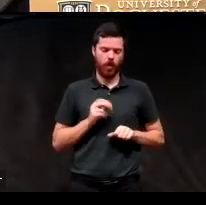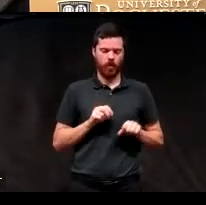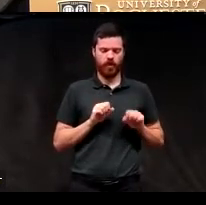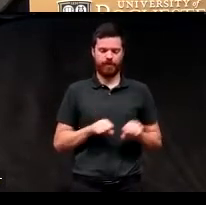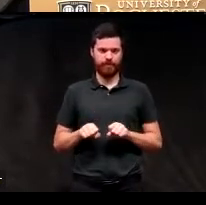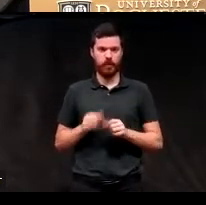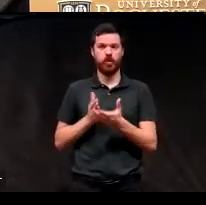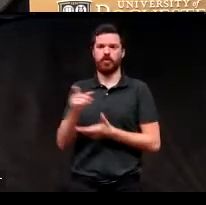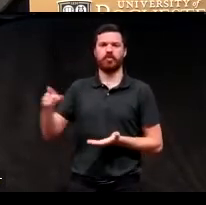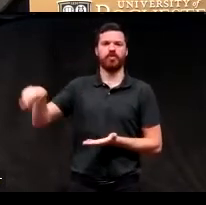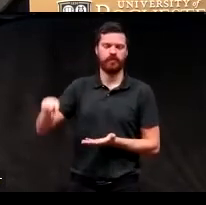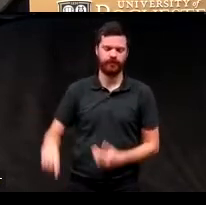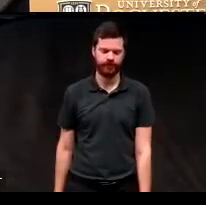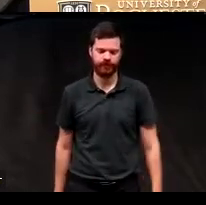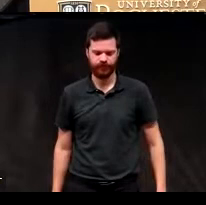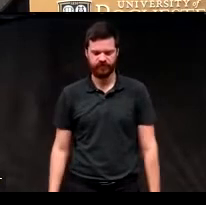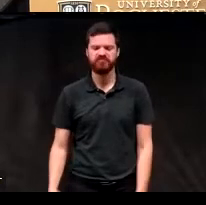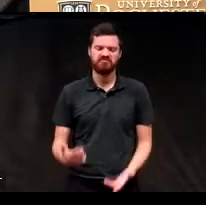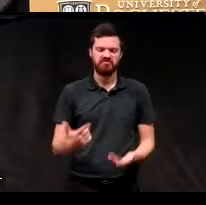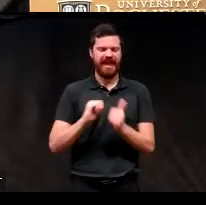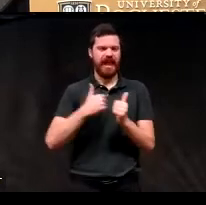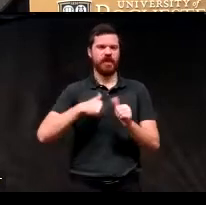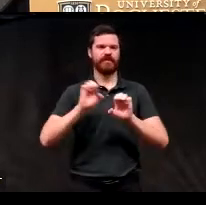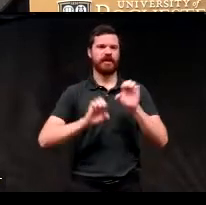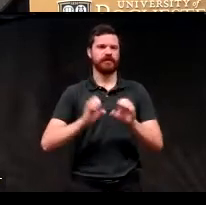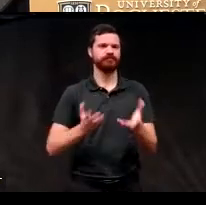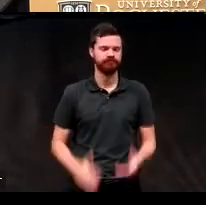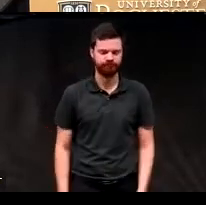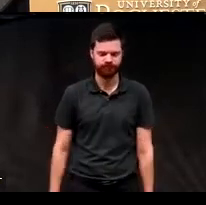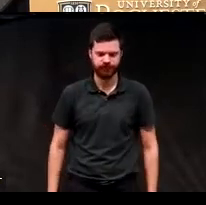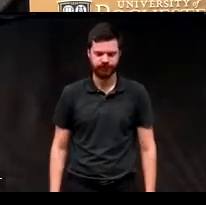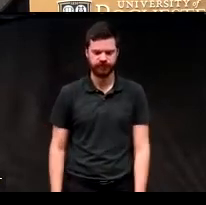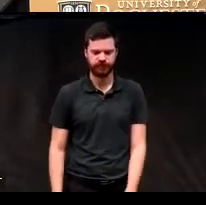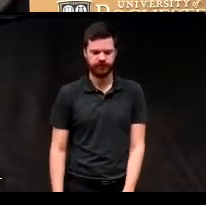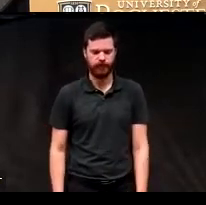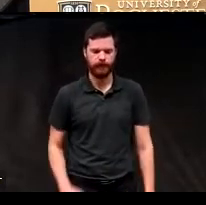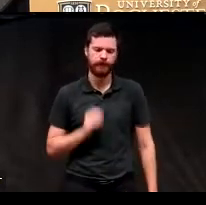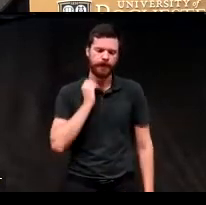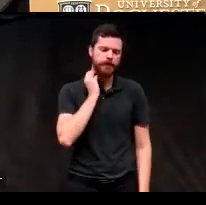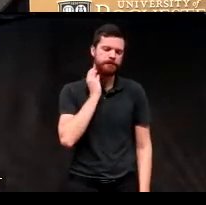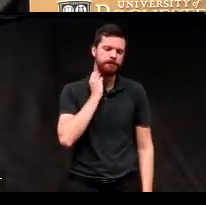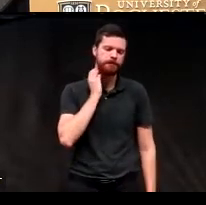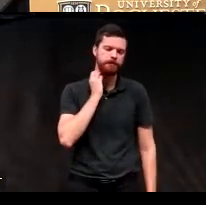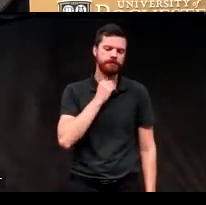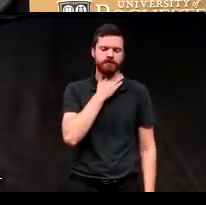So I'll start with evaluating reflective capacity. And I want you to think about these questions for a minute.